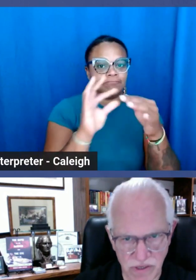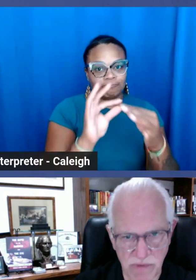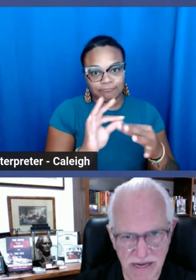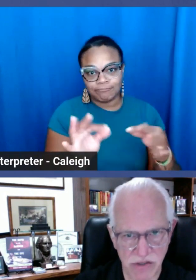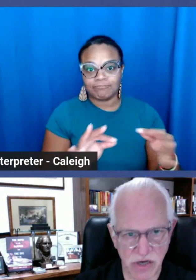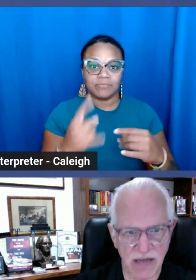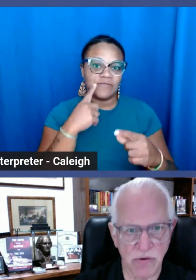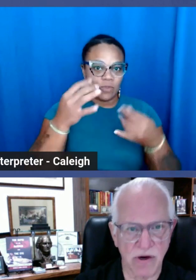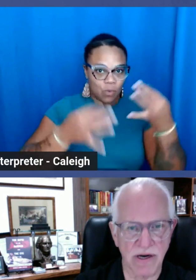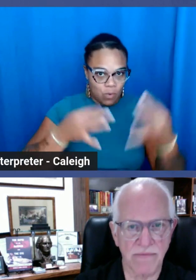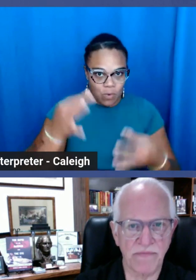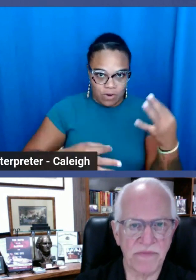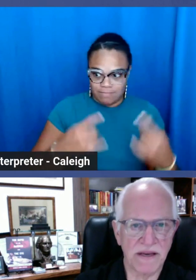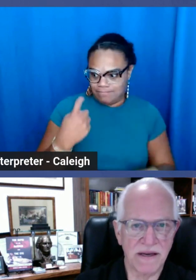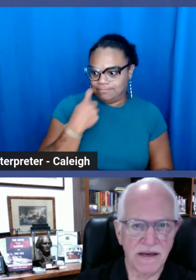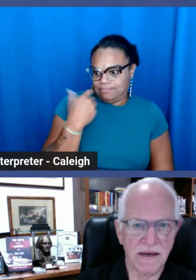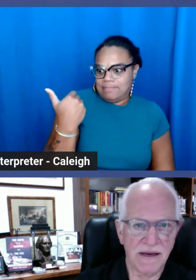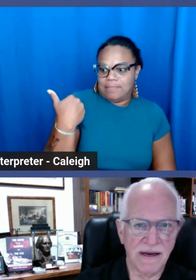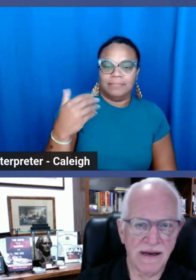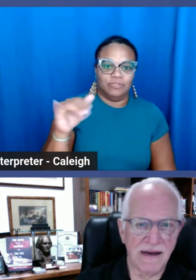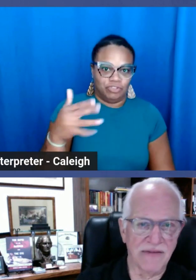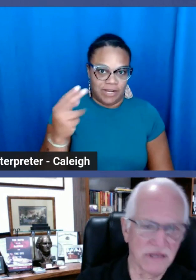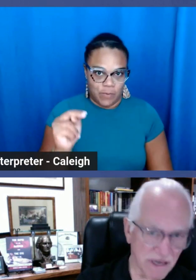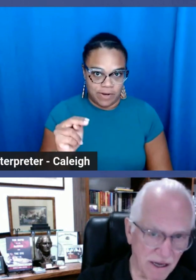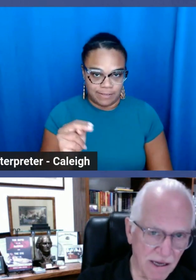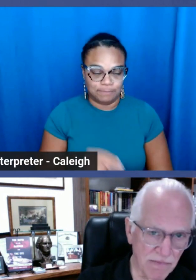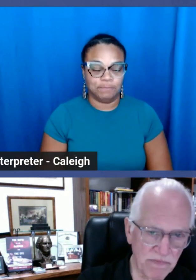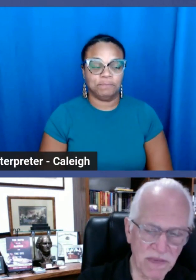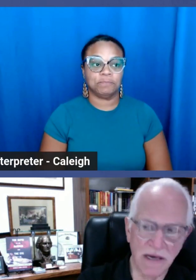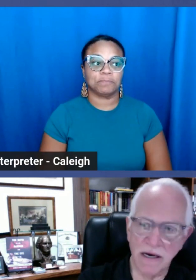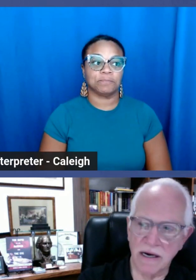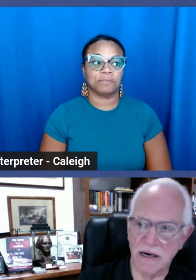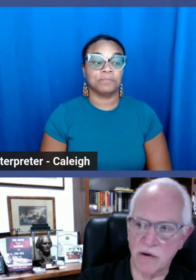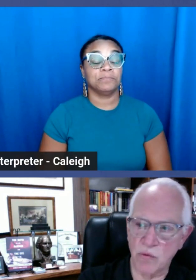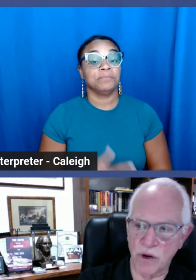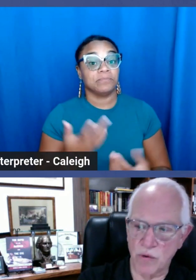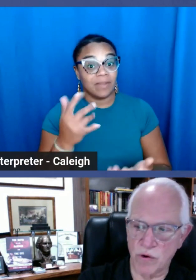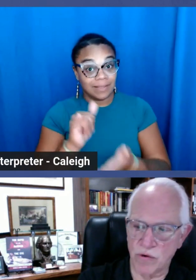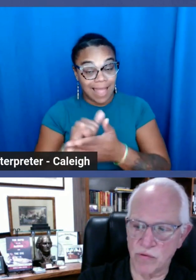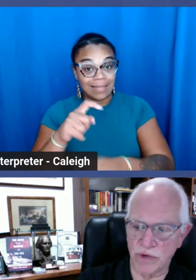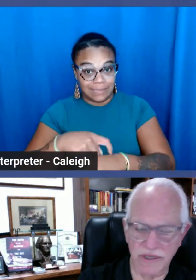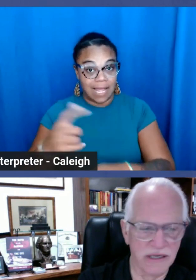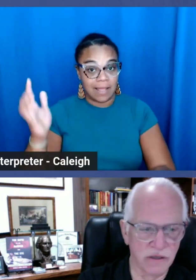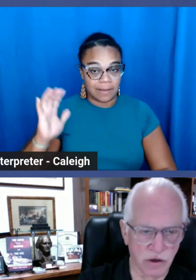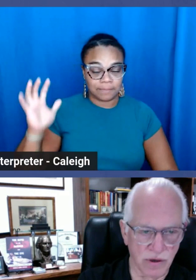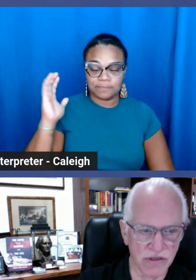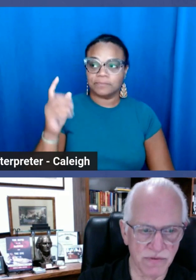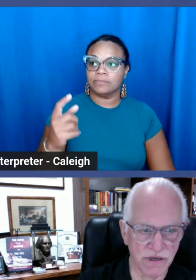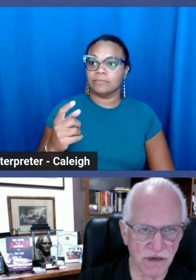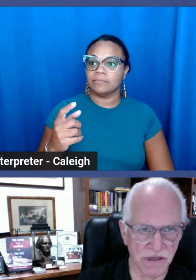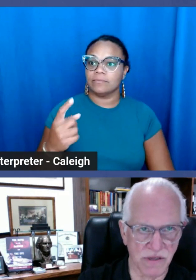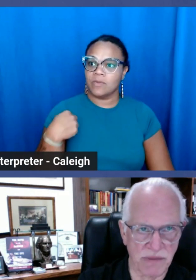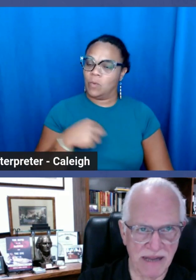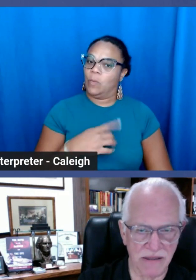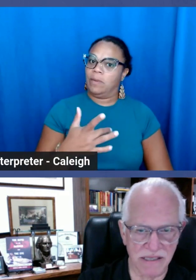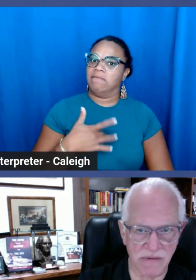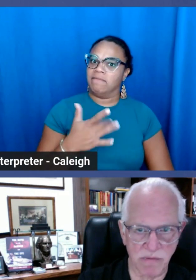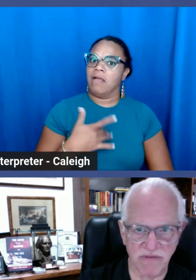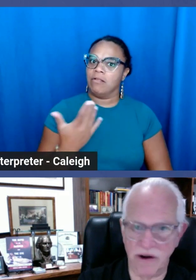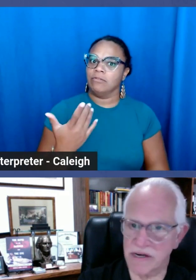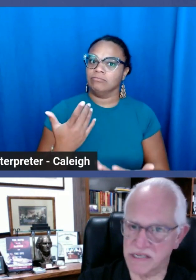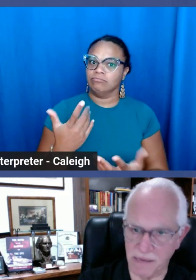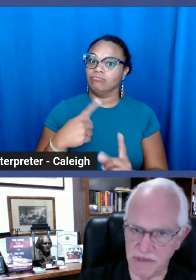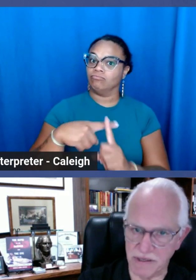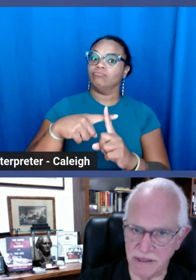court this past January. At the time, we were really encouraged because the panel seemed to